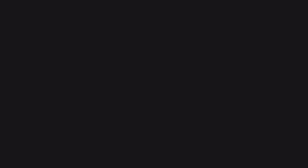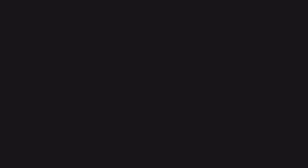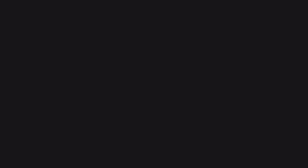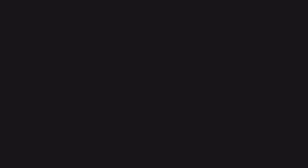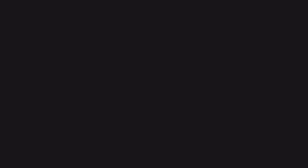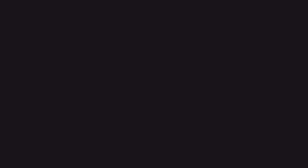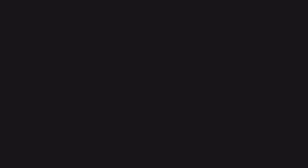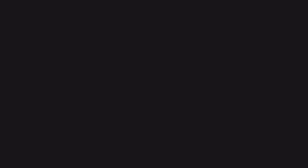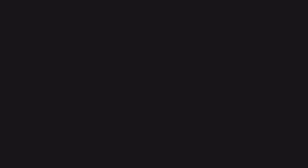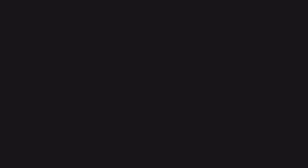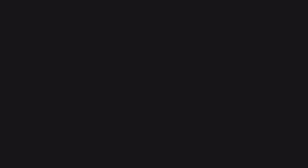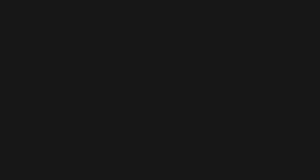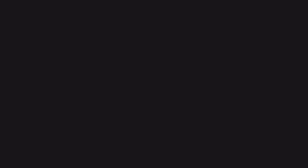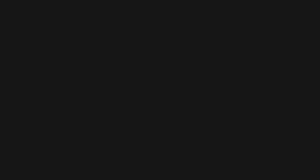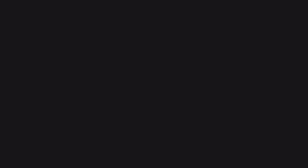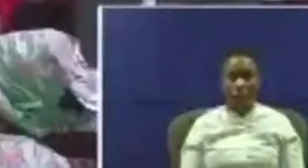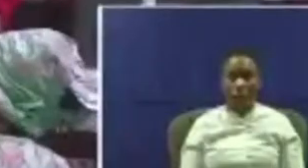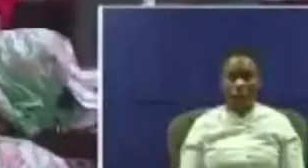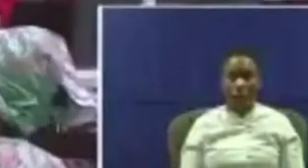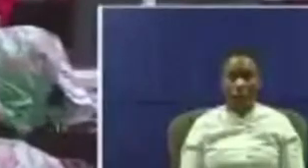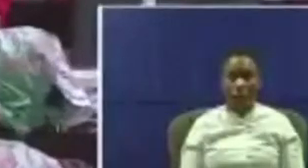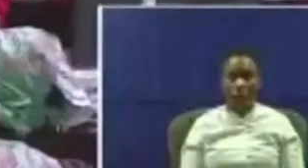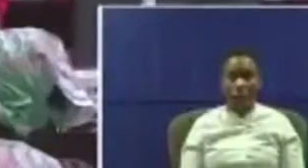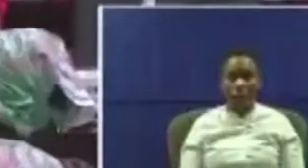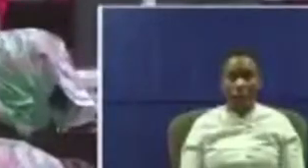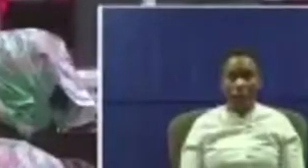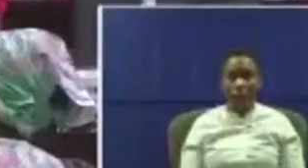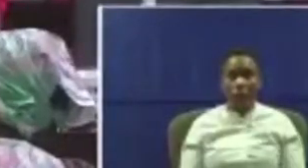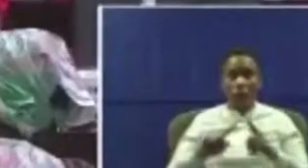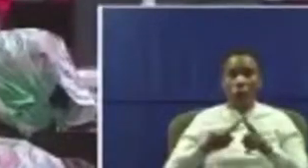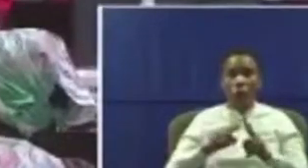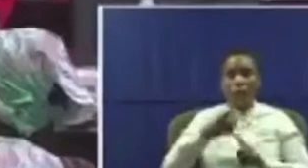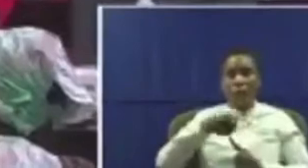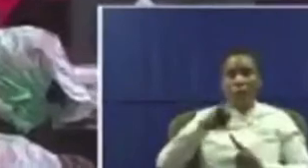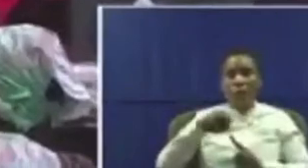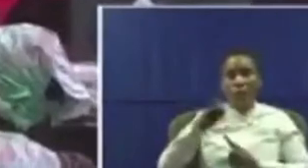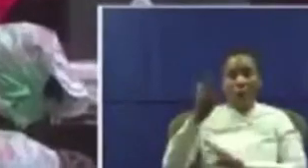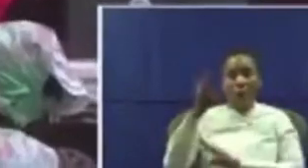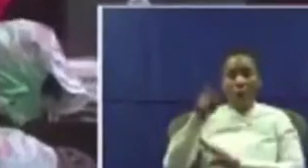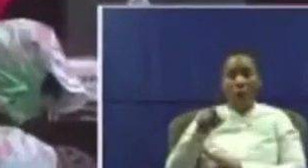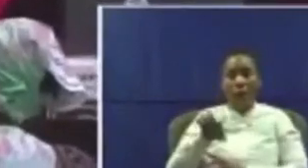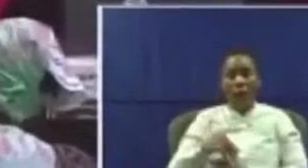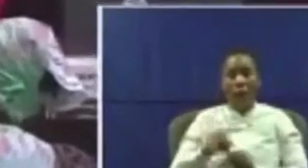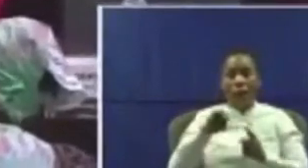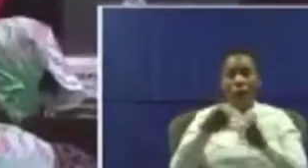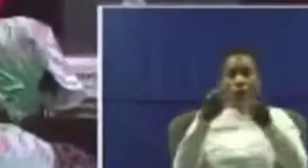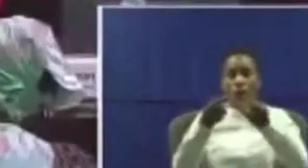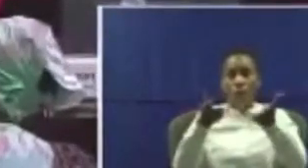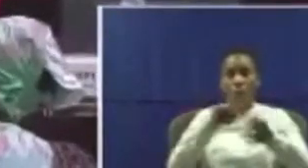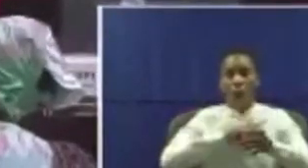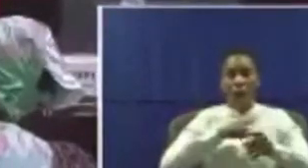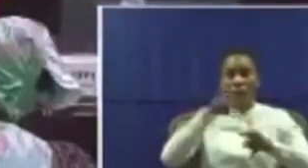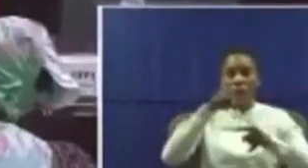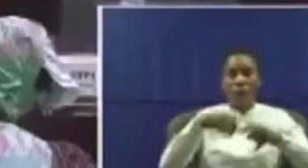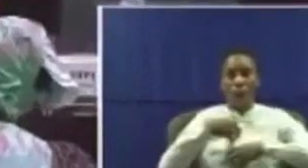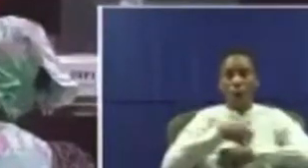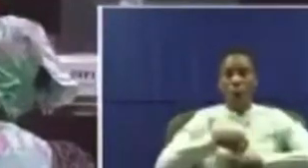Emotional. Point of order, speaker. Or I have to be a man for you to recognize me,